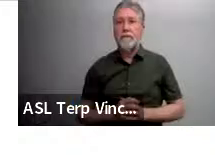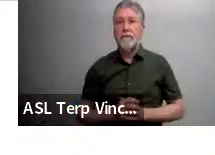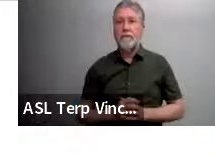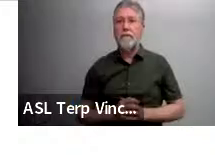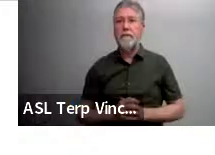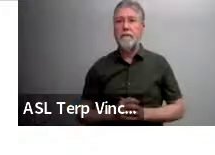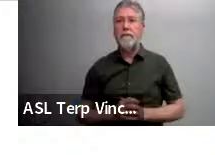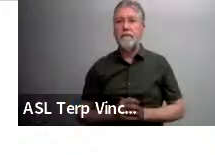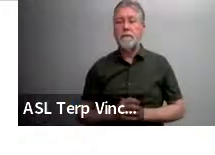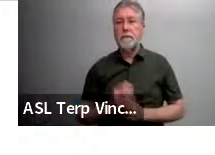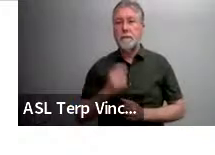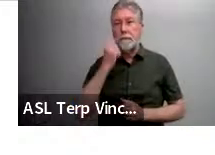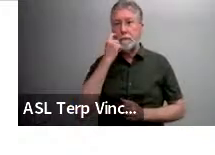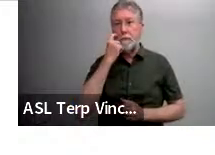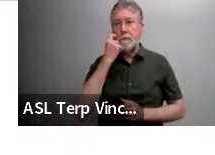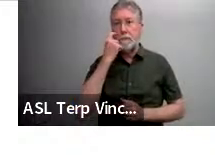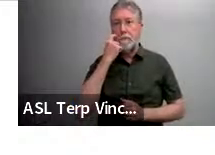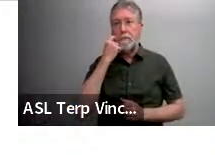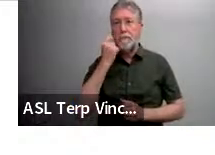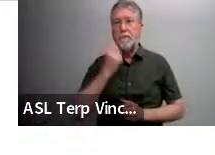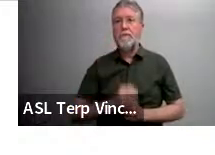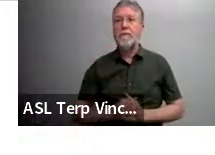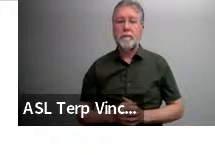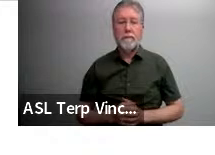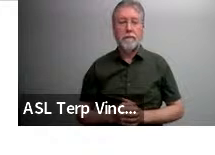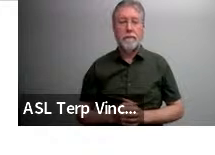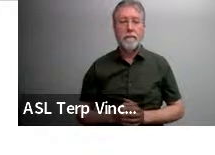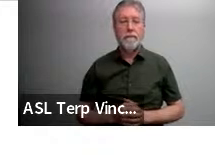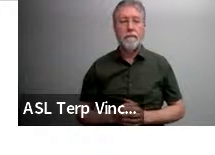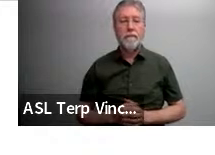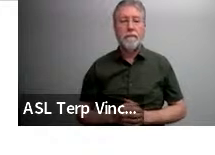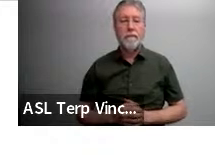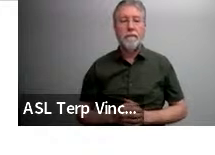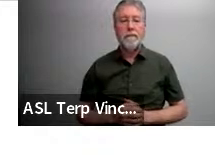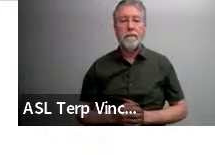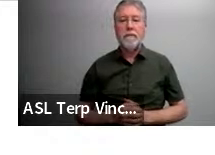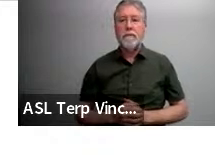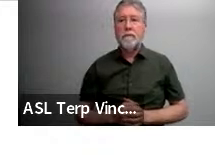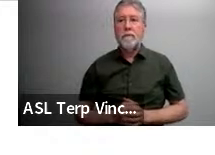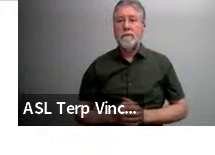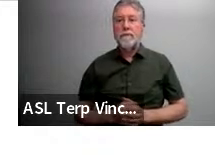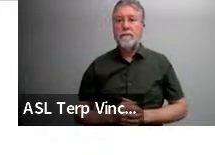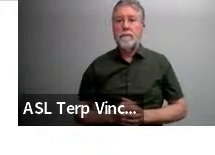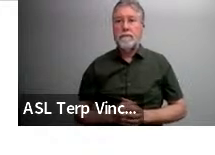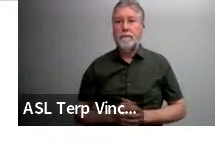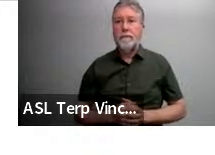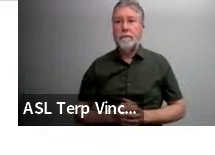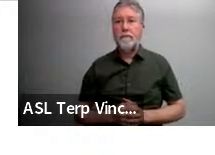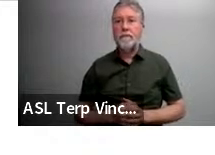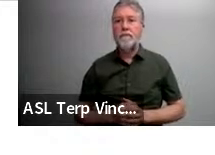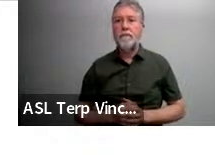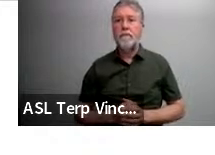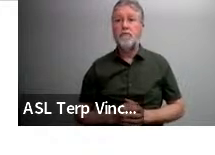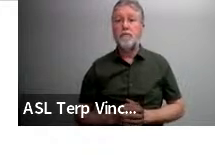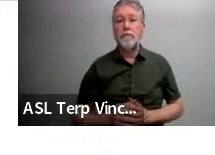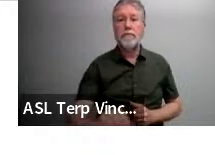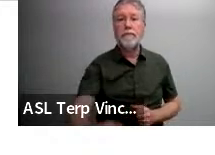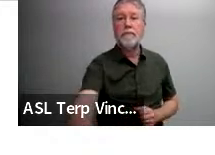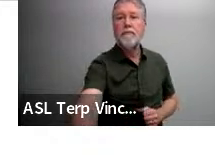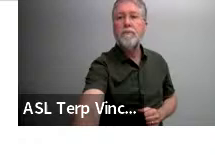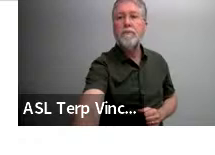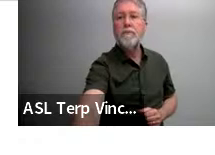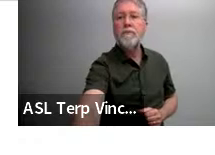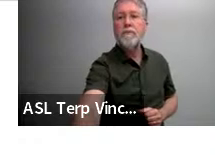all sorts of systems used by people with disabilities and that people with disabilities